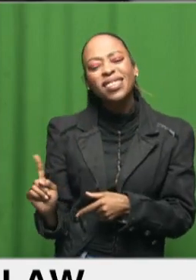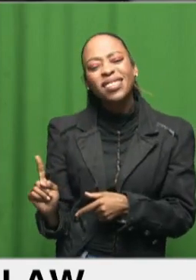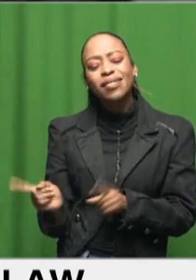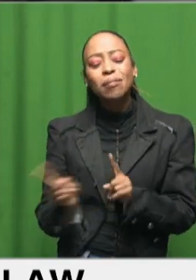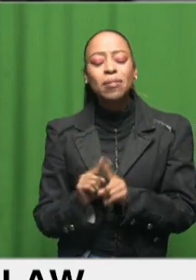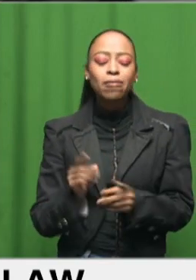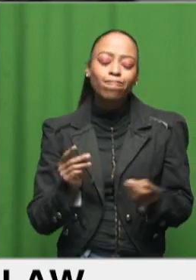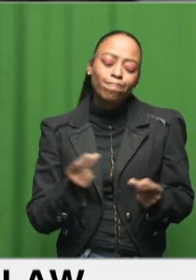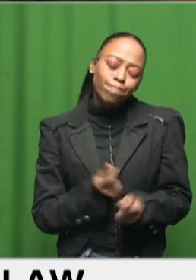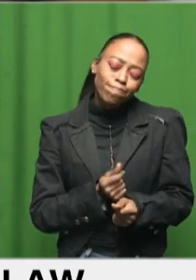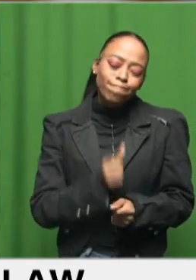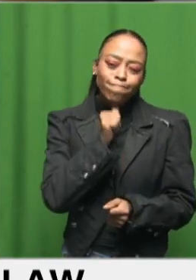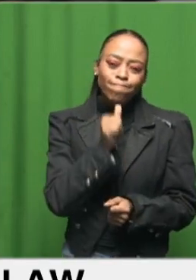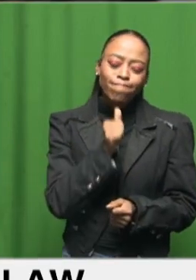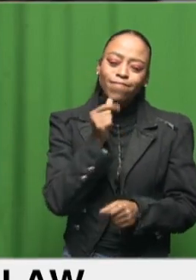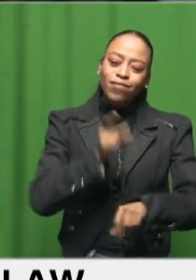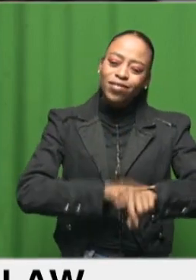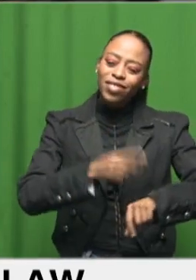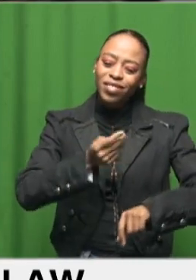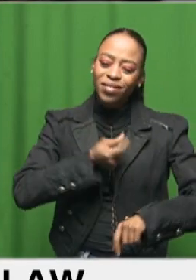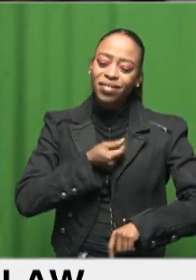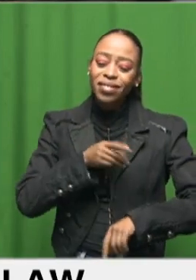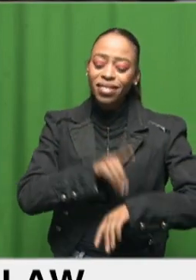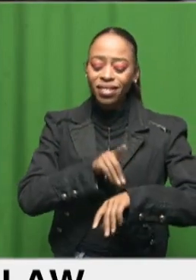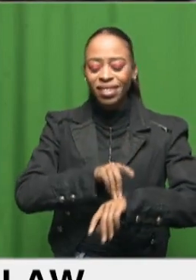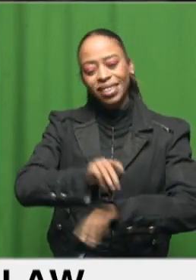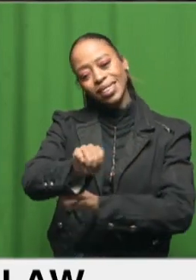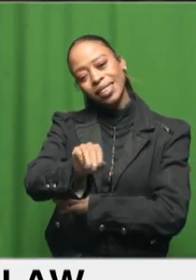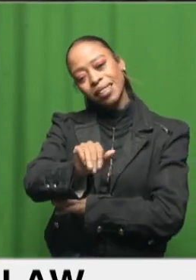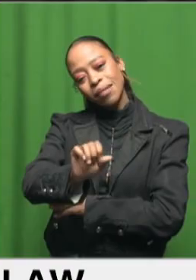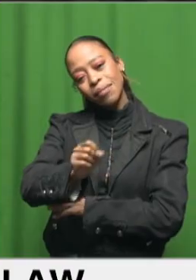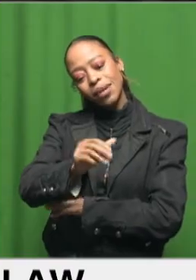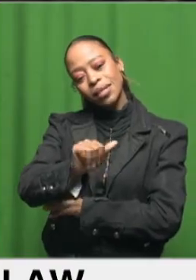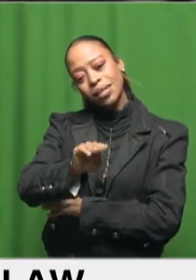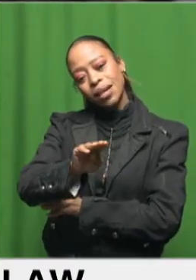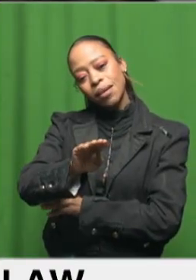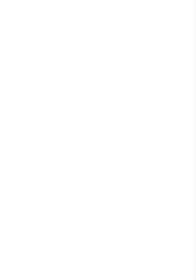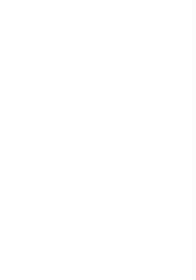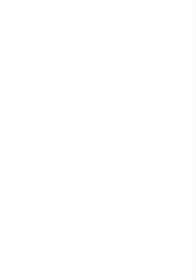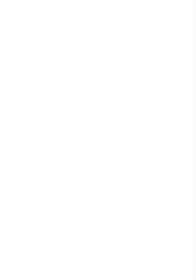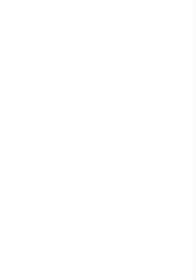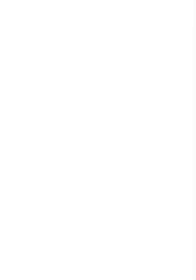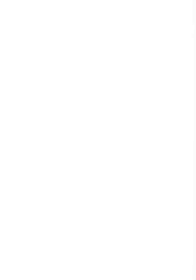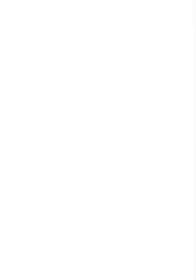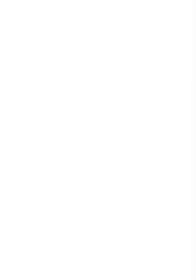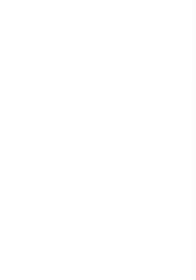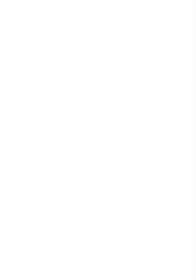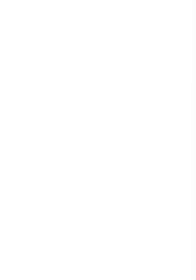have to leave that there for the time being. Doc Mashabane is the Director General speaking to us here